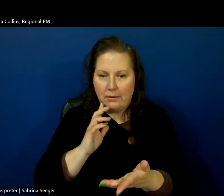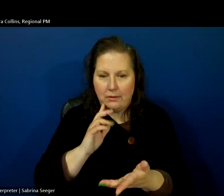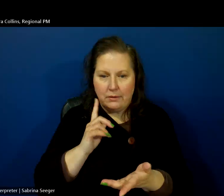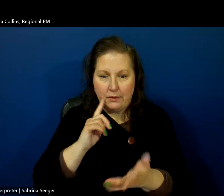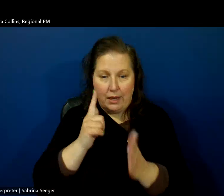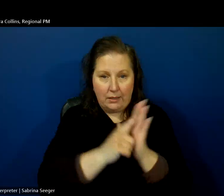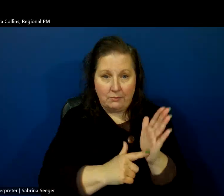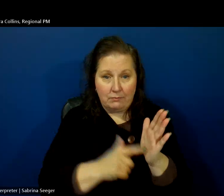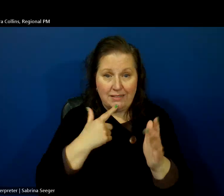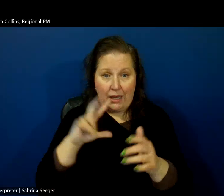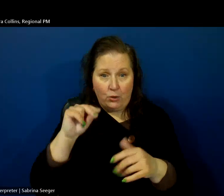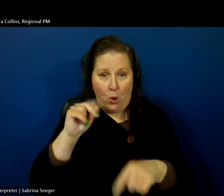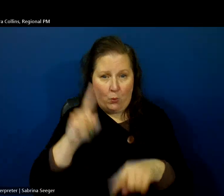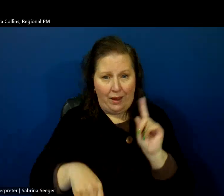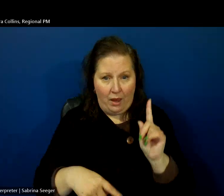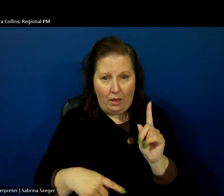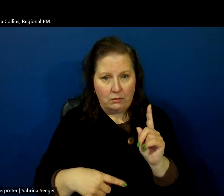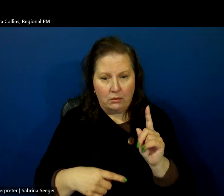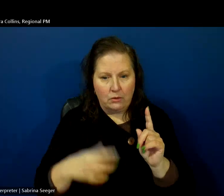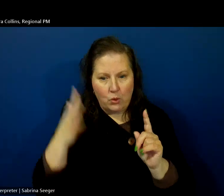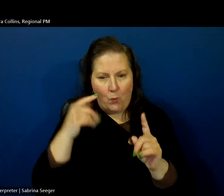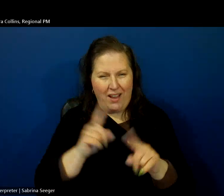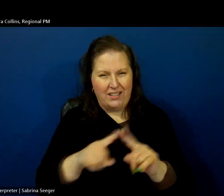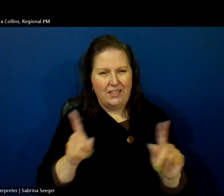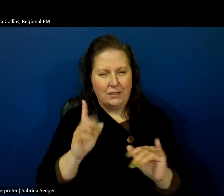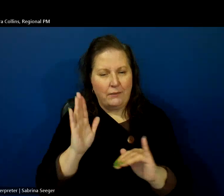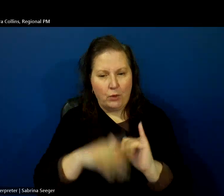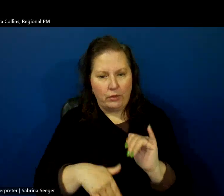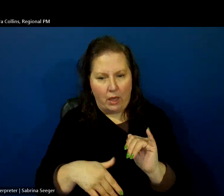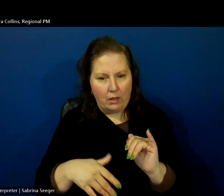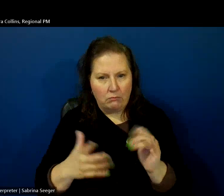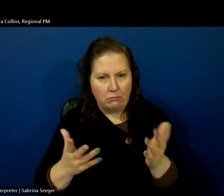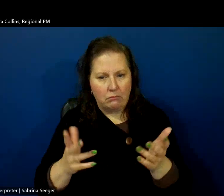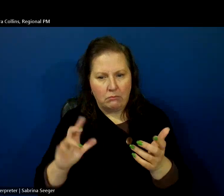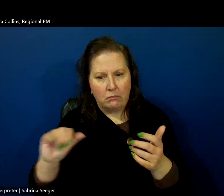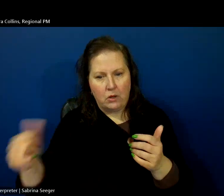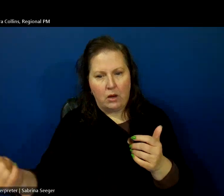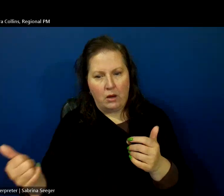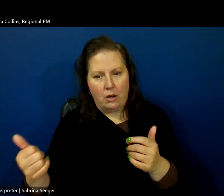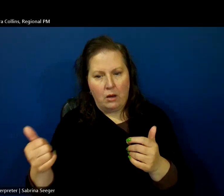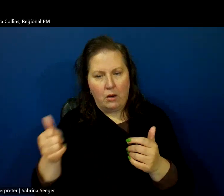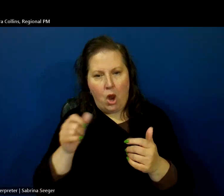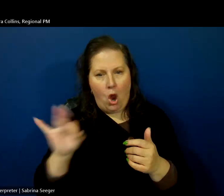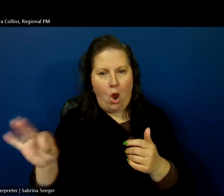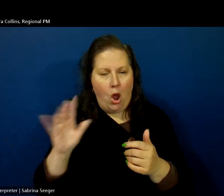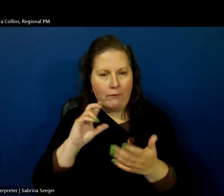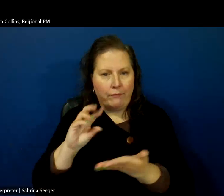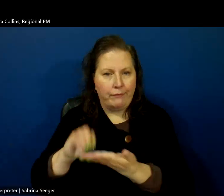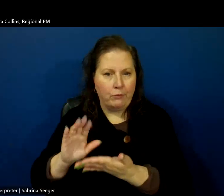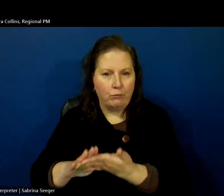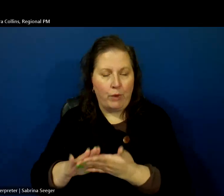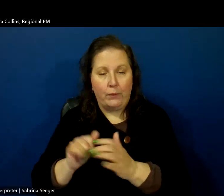statute. Why is this different than all your off the record interviews?